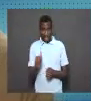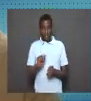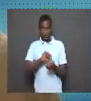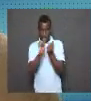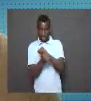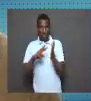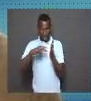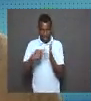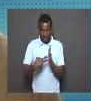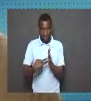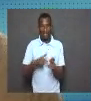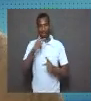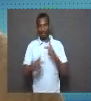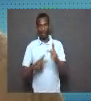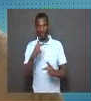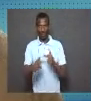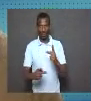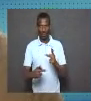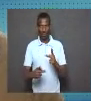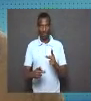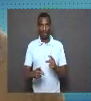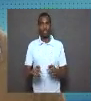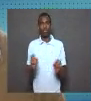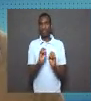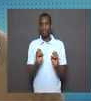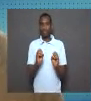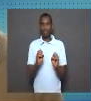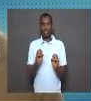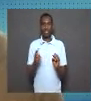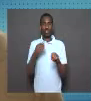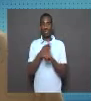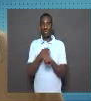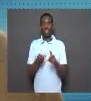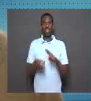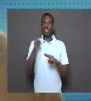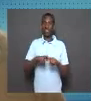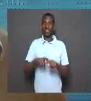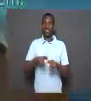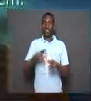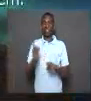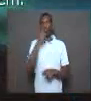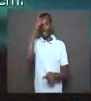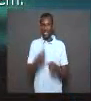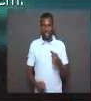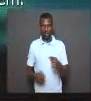Any change will mean the process can no longer be reversed.